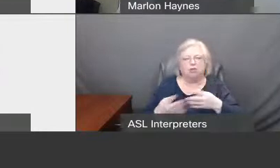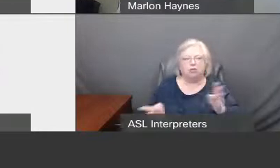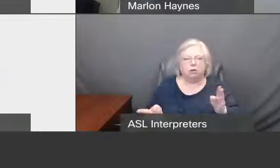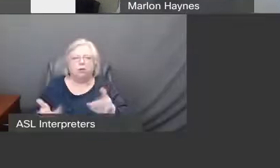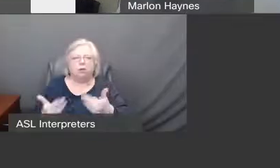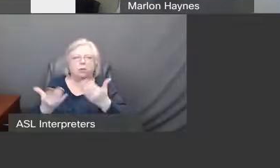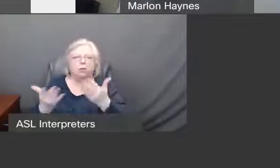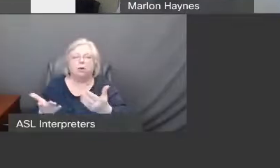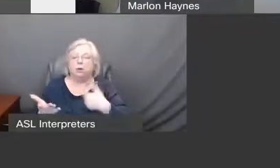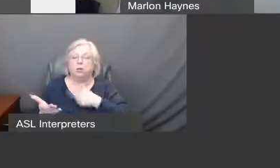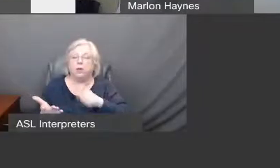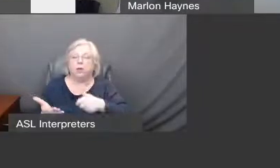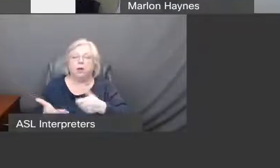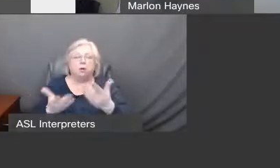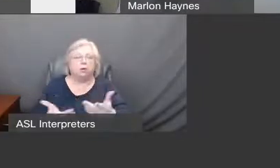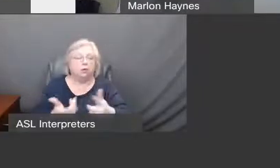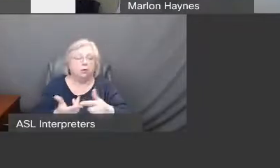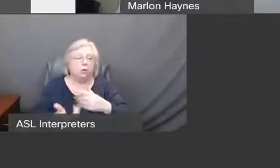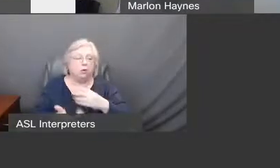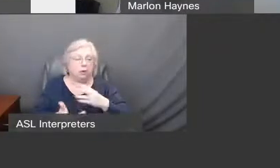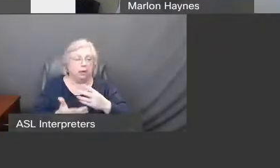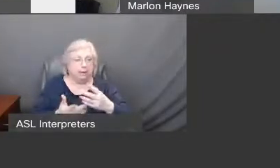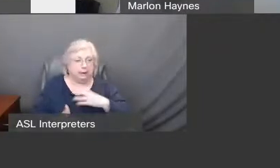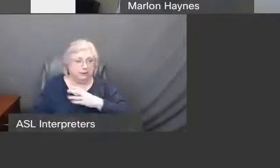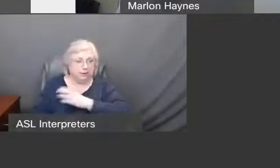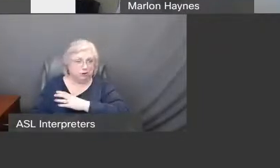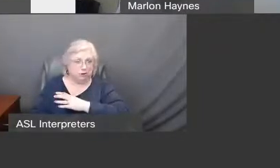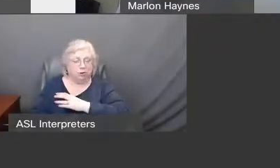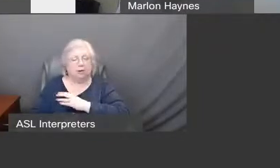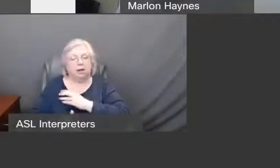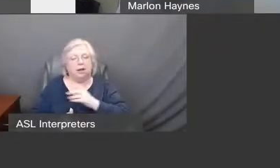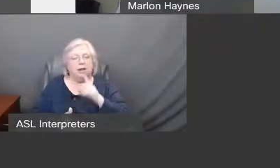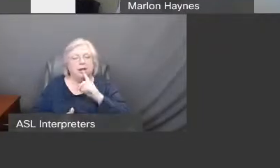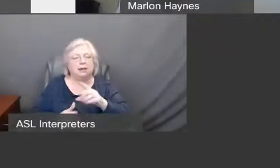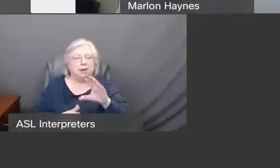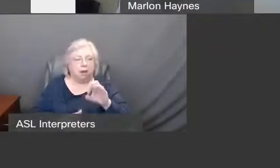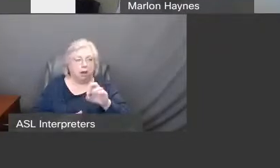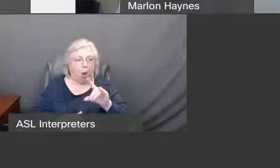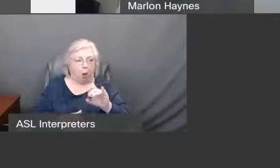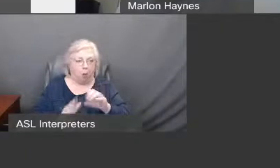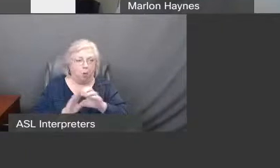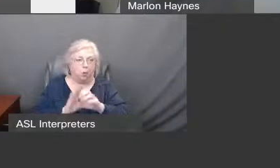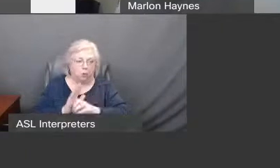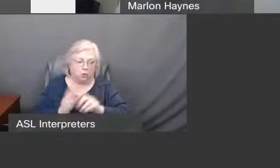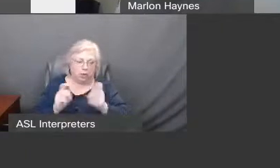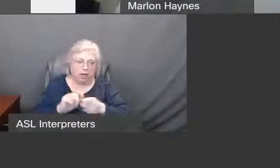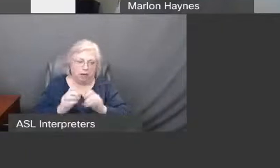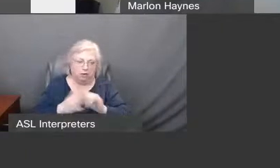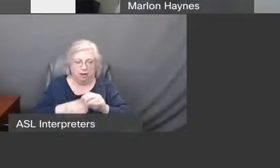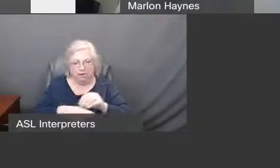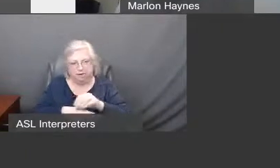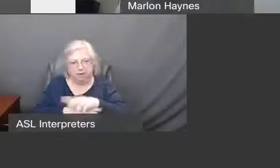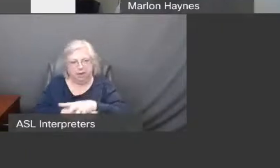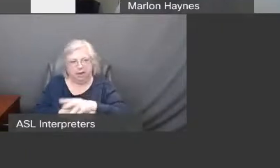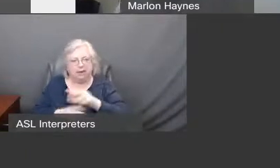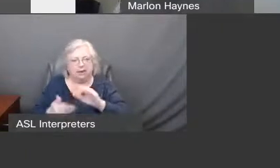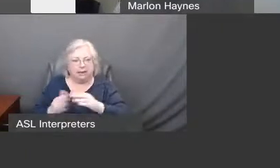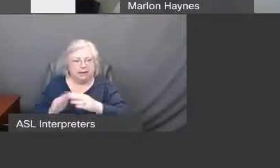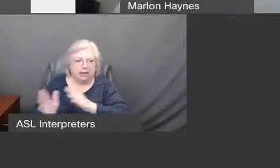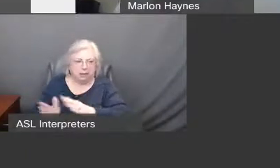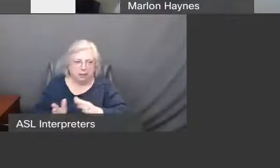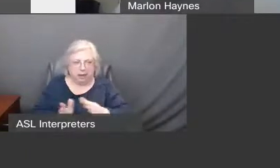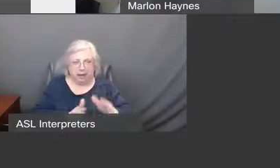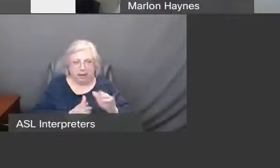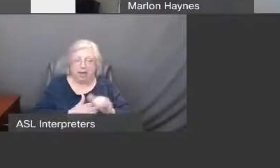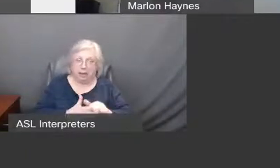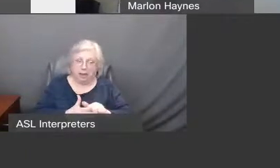to present this to the commission. Again, as I said, this is a code change that affects the planning of the city. That is the job of